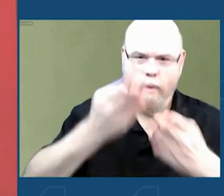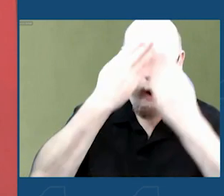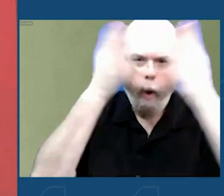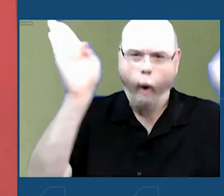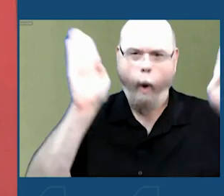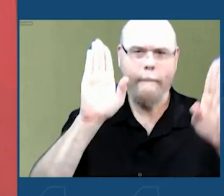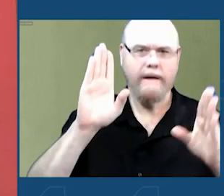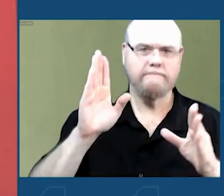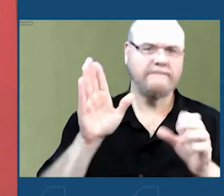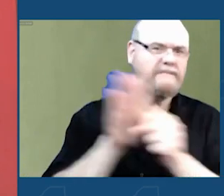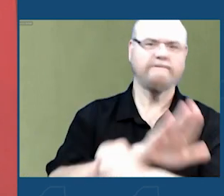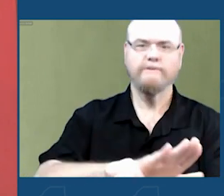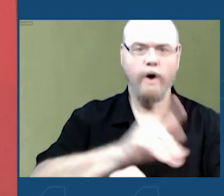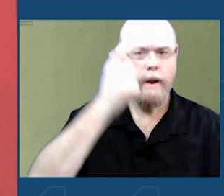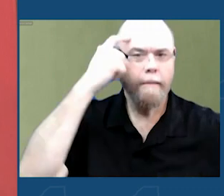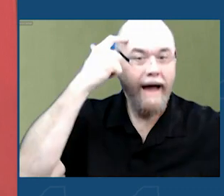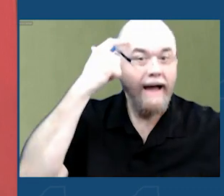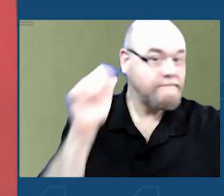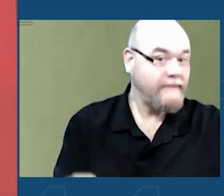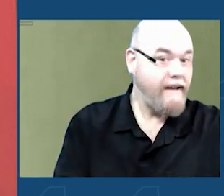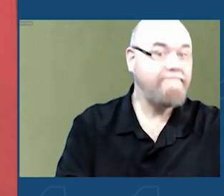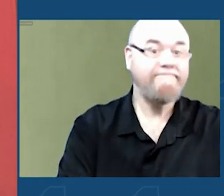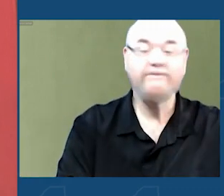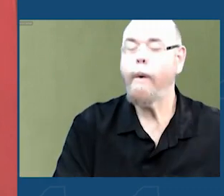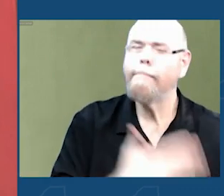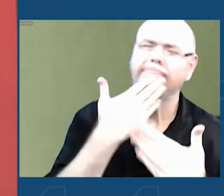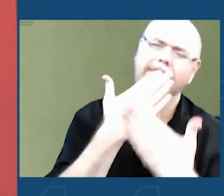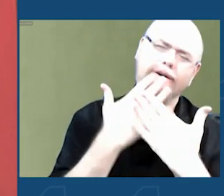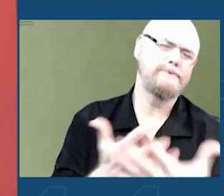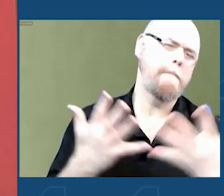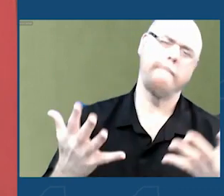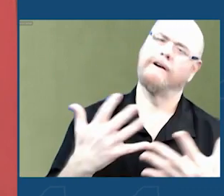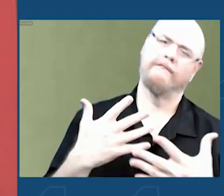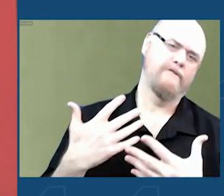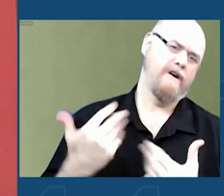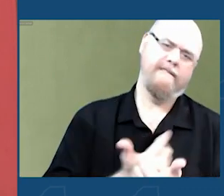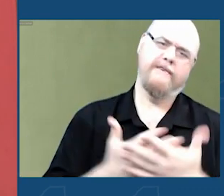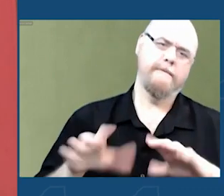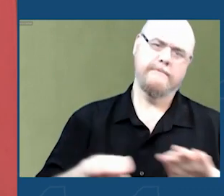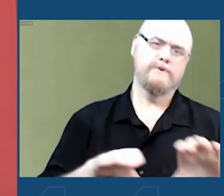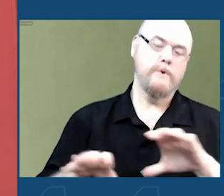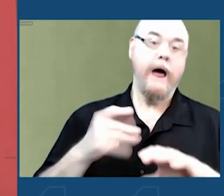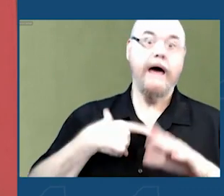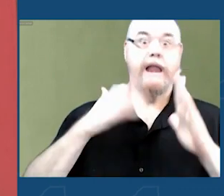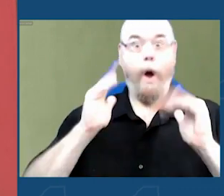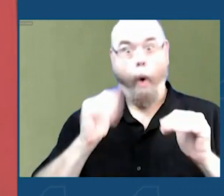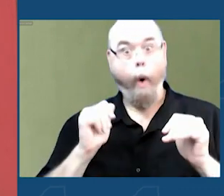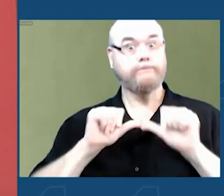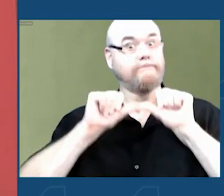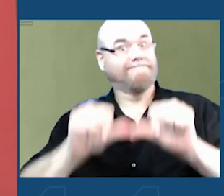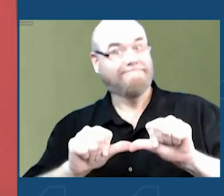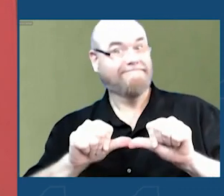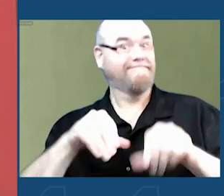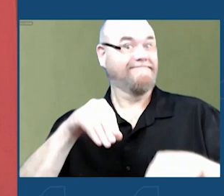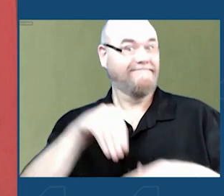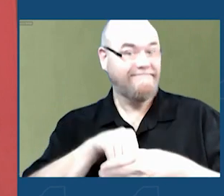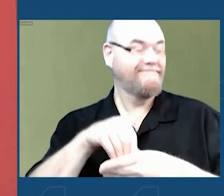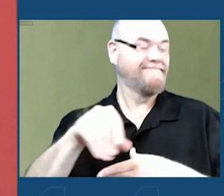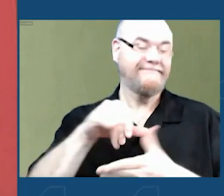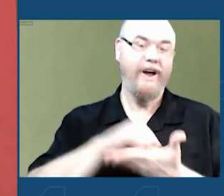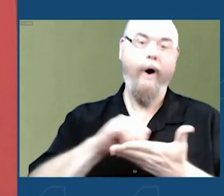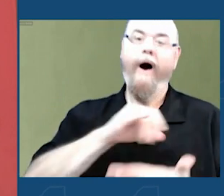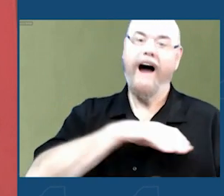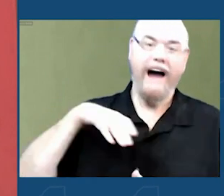that, again, I thank you all for doing this. I hope to be in the Assembly for a while anyway, and to be able to continue